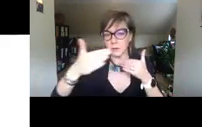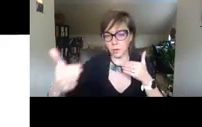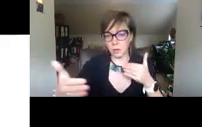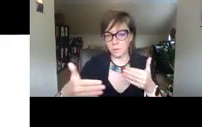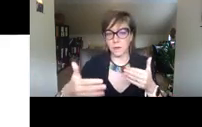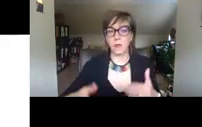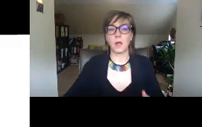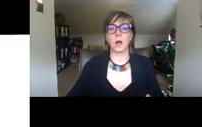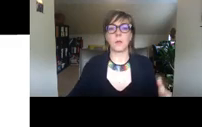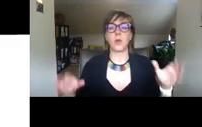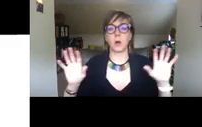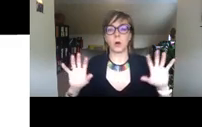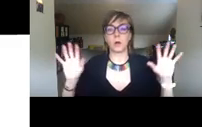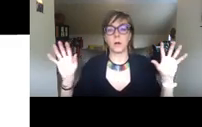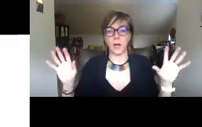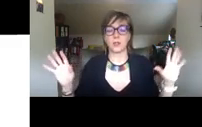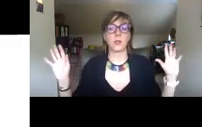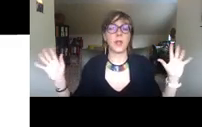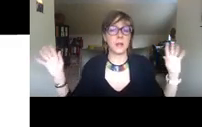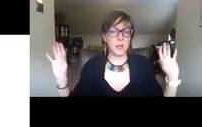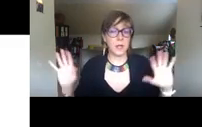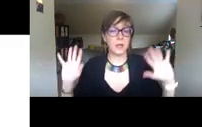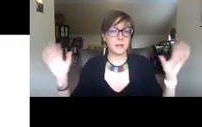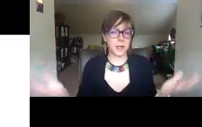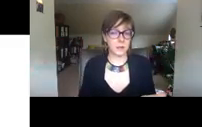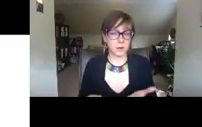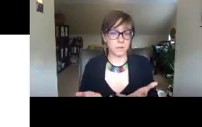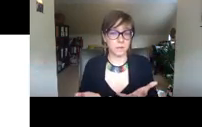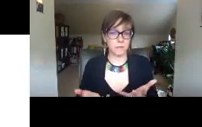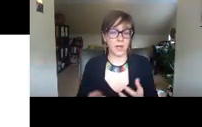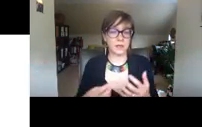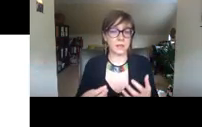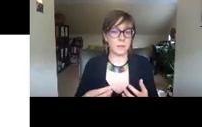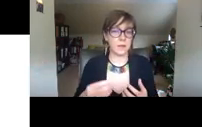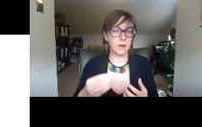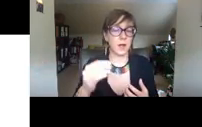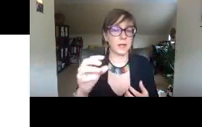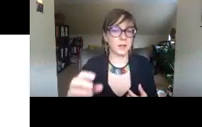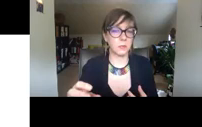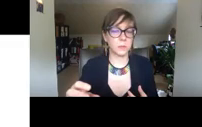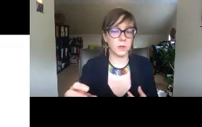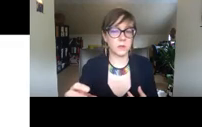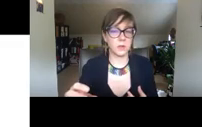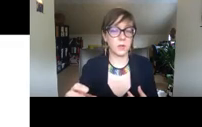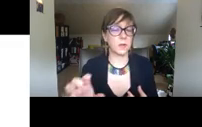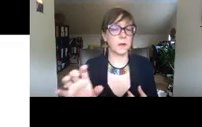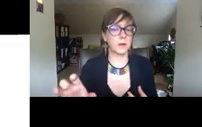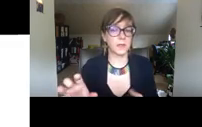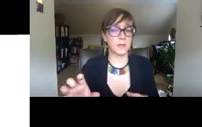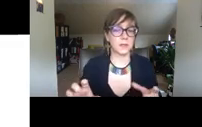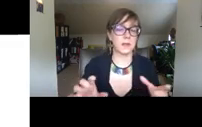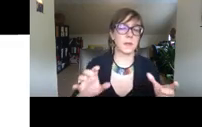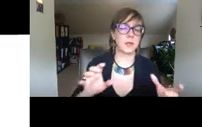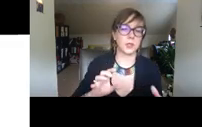a dialogue, we are actually creating meaning together. I say something, I see a response on you in the middle